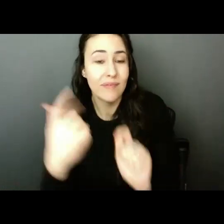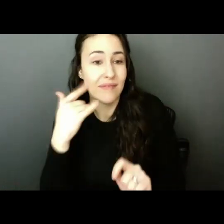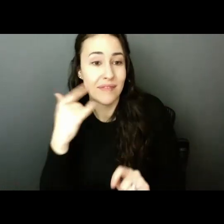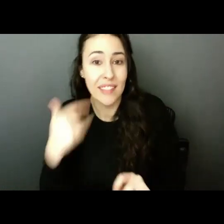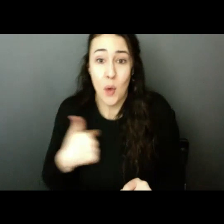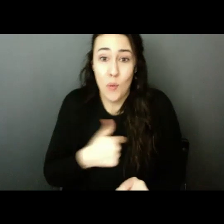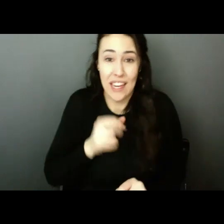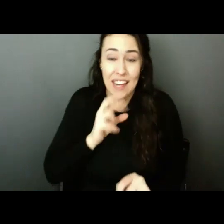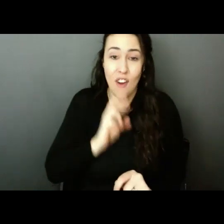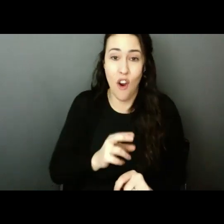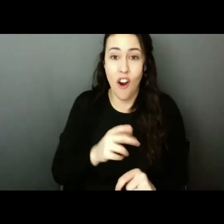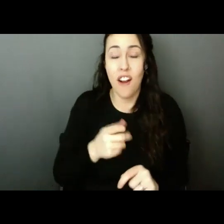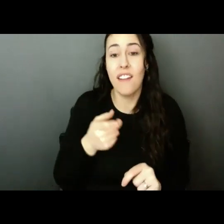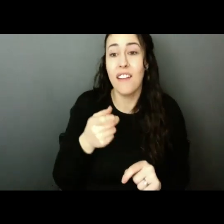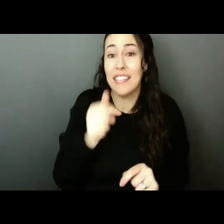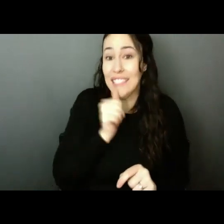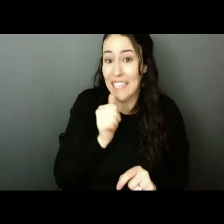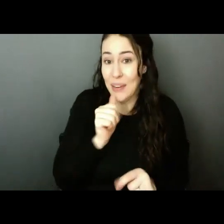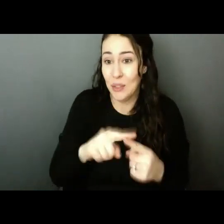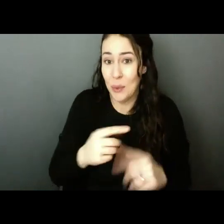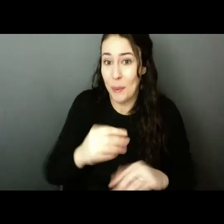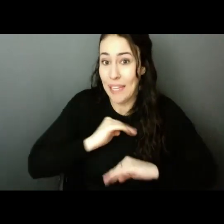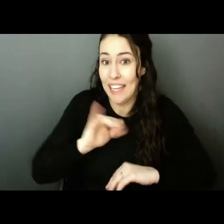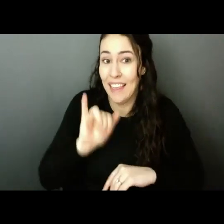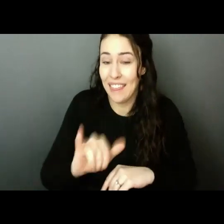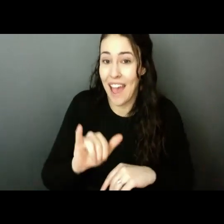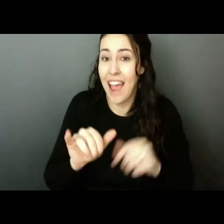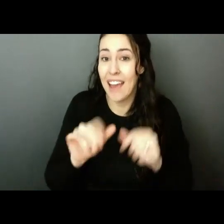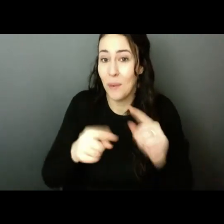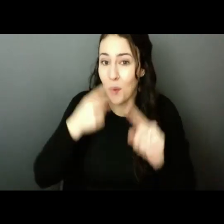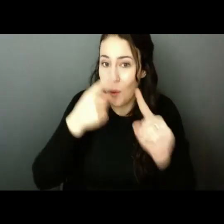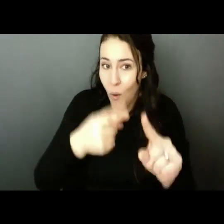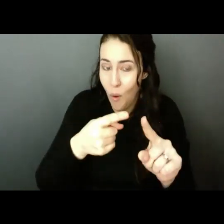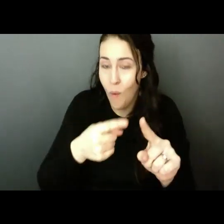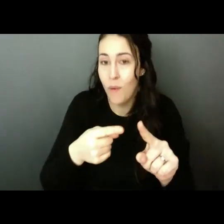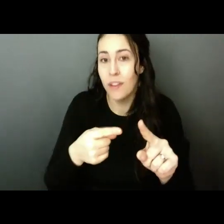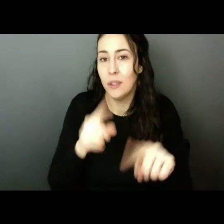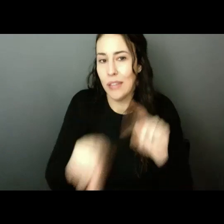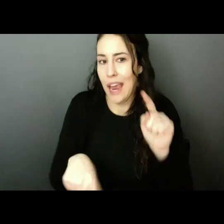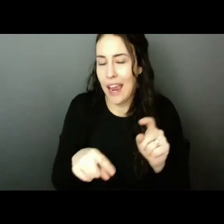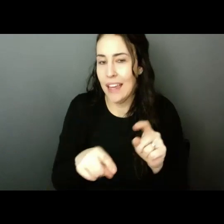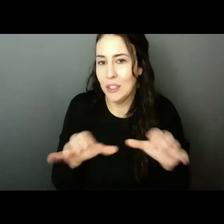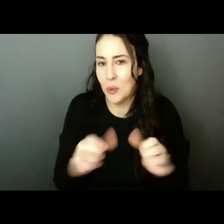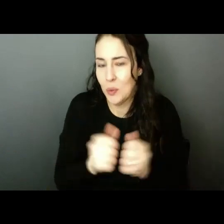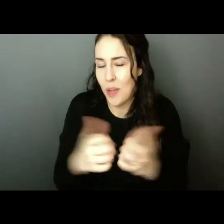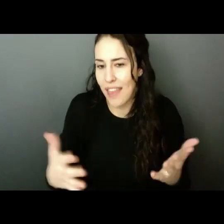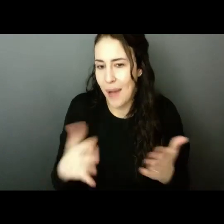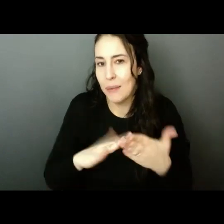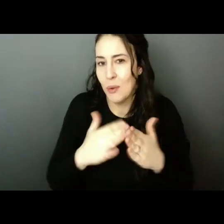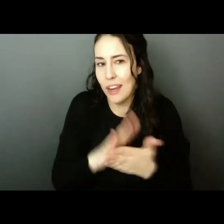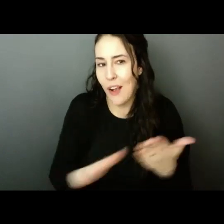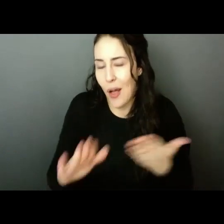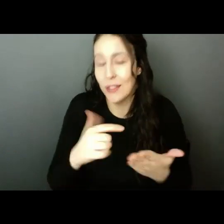that 70% attainment goal, right? It cannot be reached without the community colleges. So we're excited for the work ahead. I'll turn it back to you,